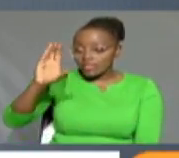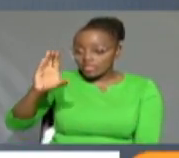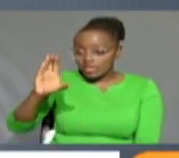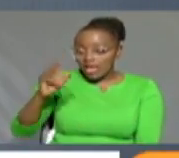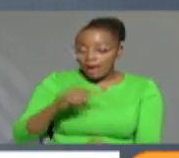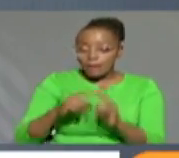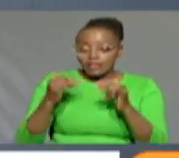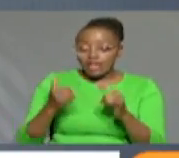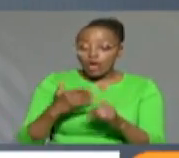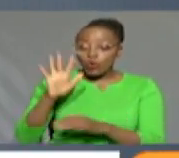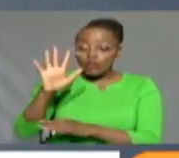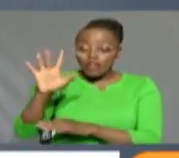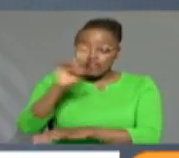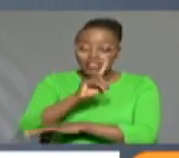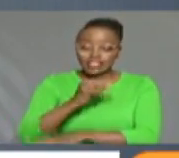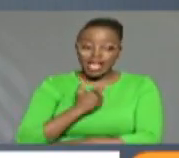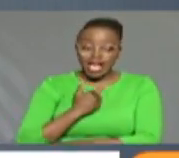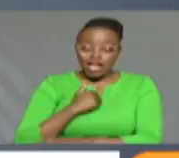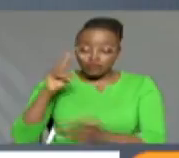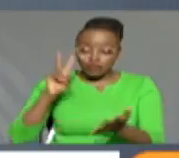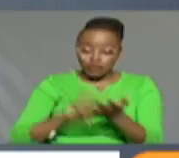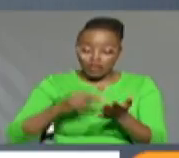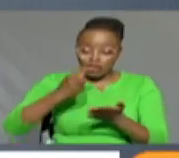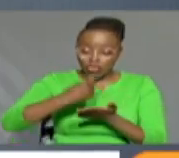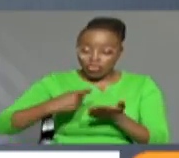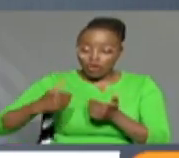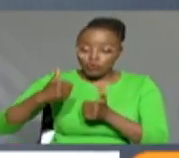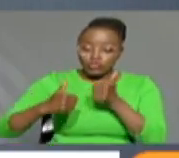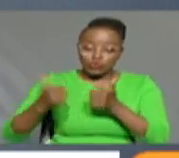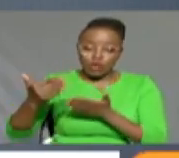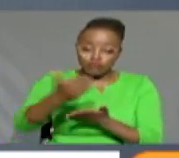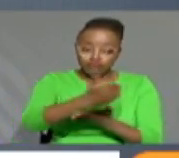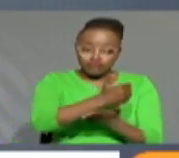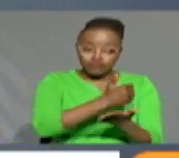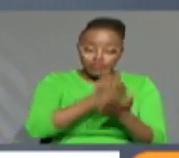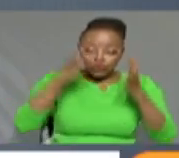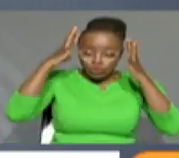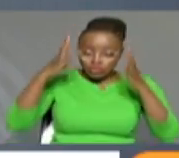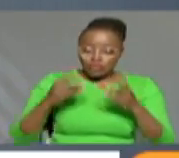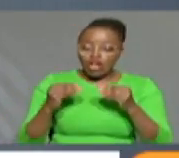that now has 5 days to verify signatures collected that will determine